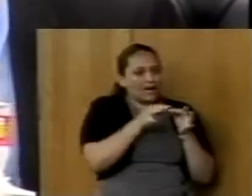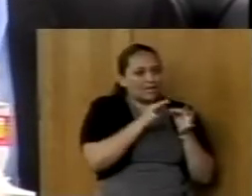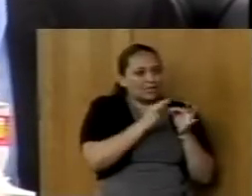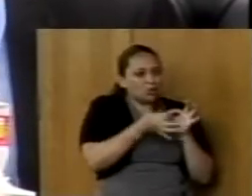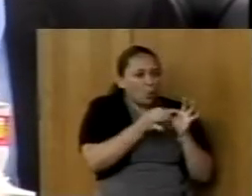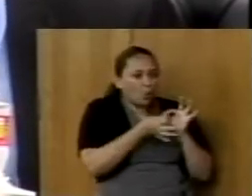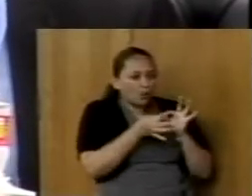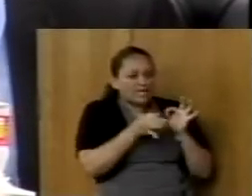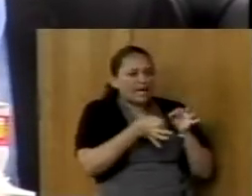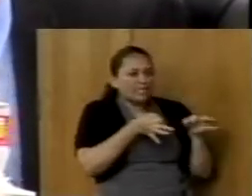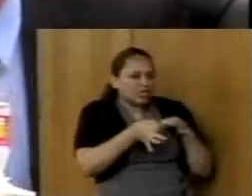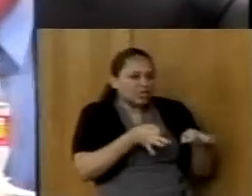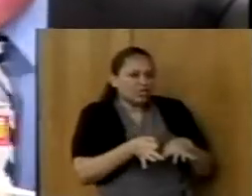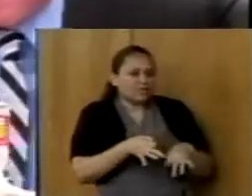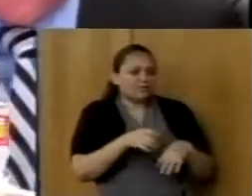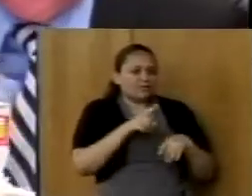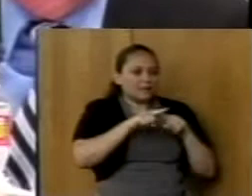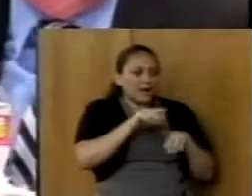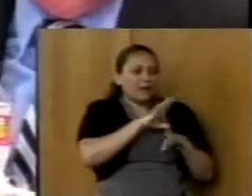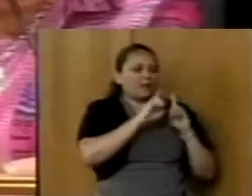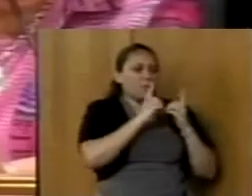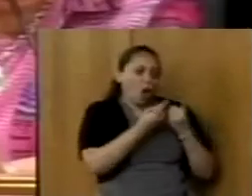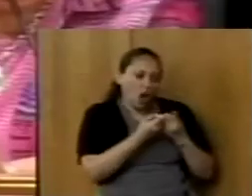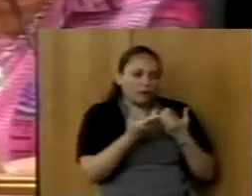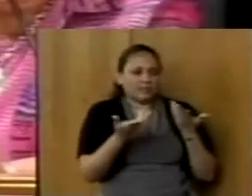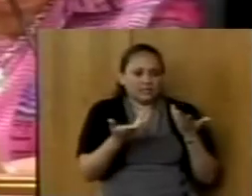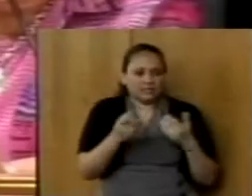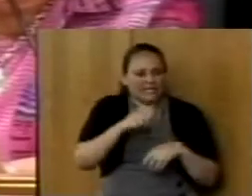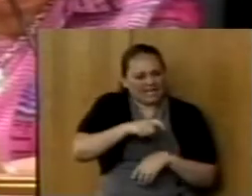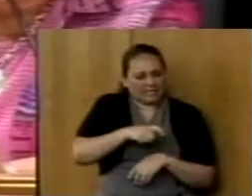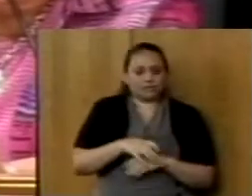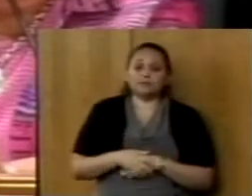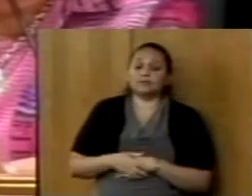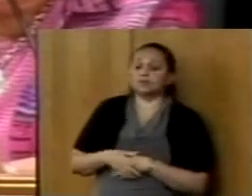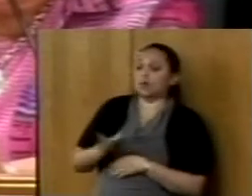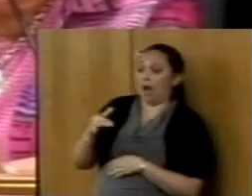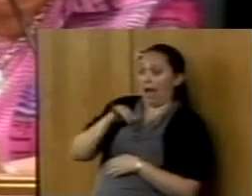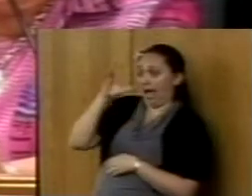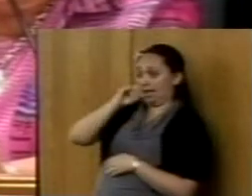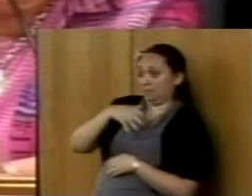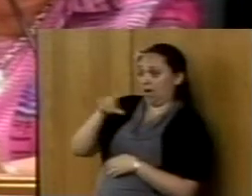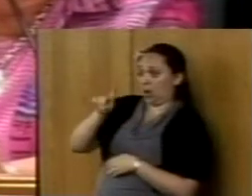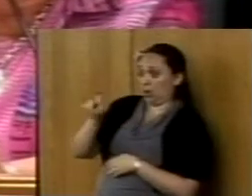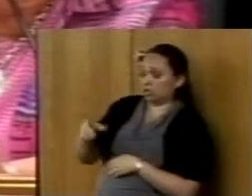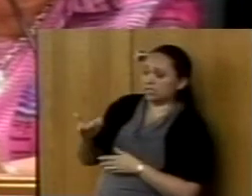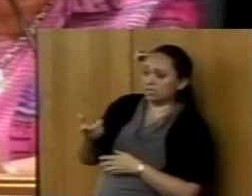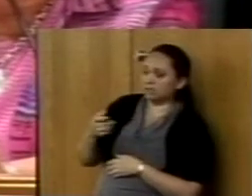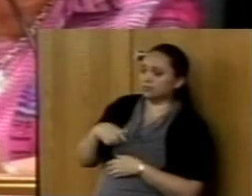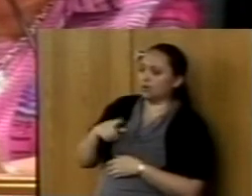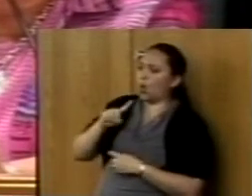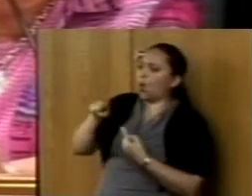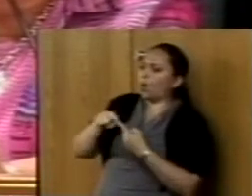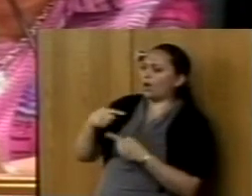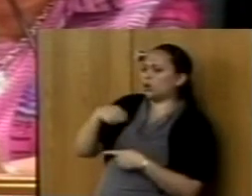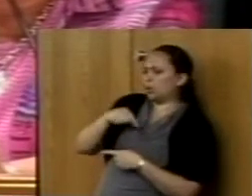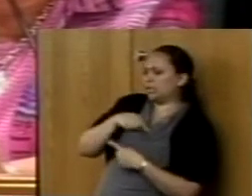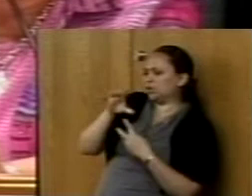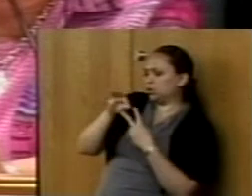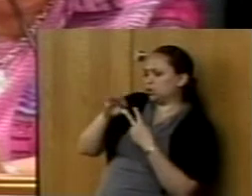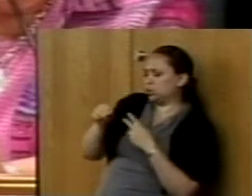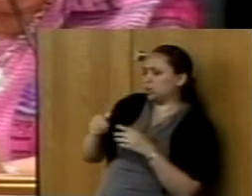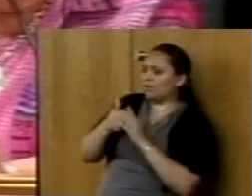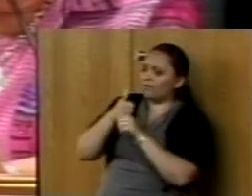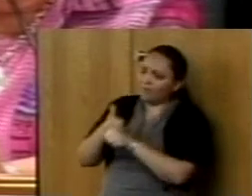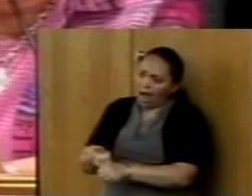and safety issues and other things. And I guess my question is, Dr. Montoya, is when do we choose to follow policy and when